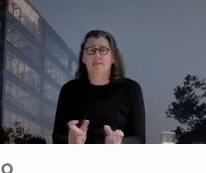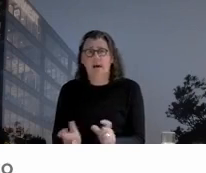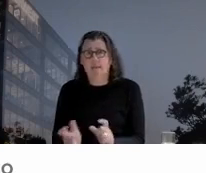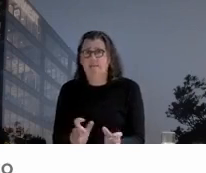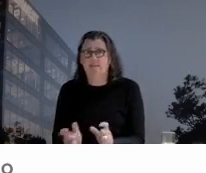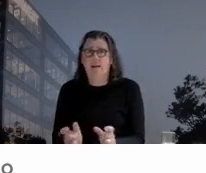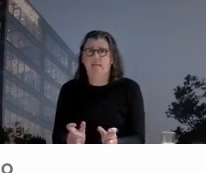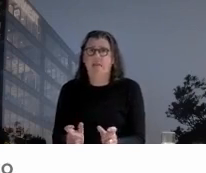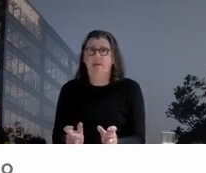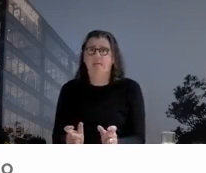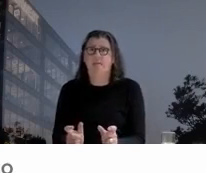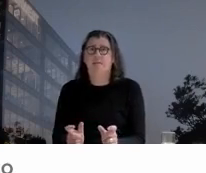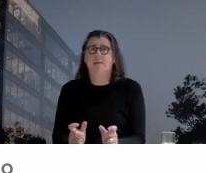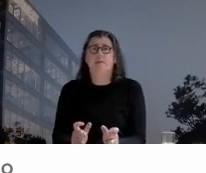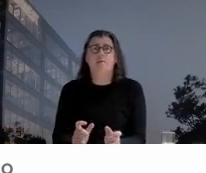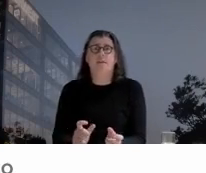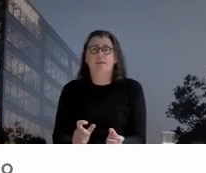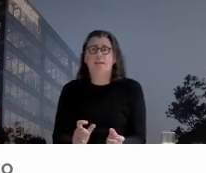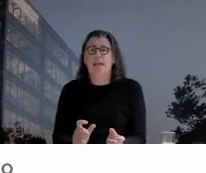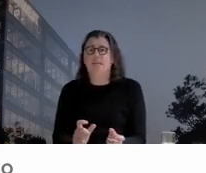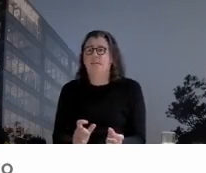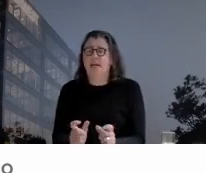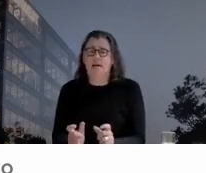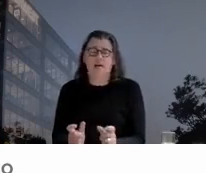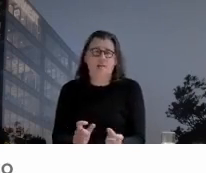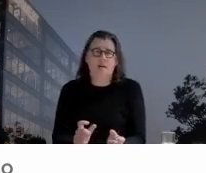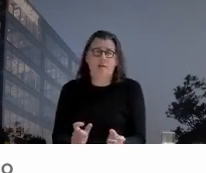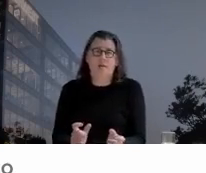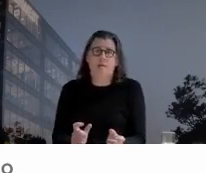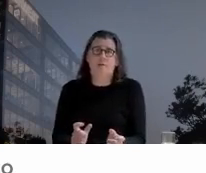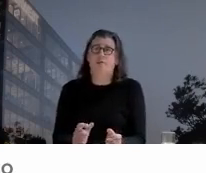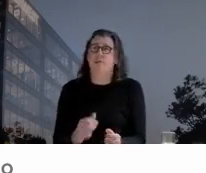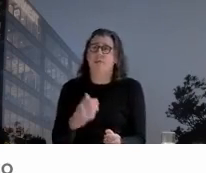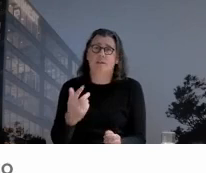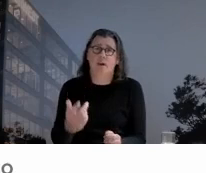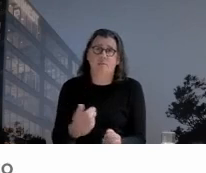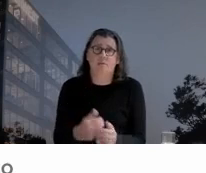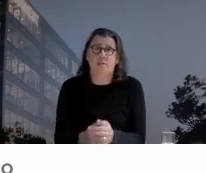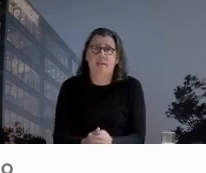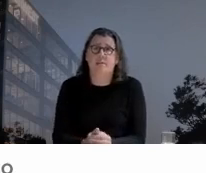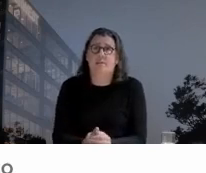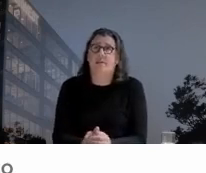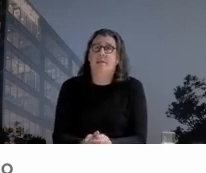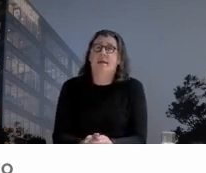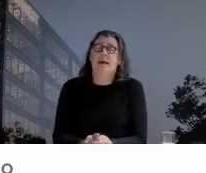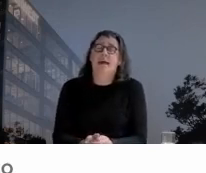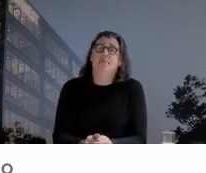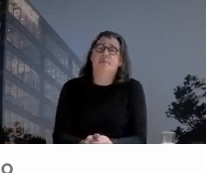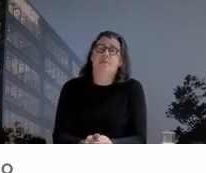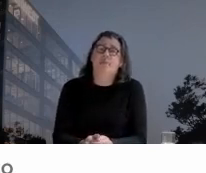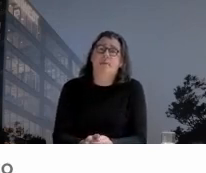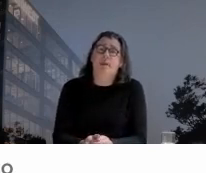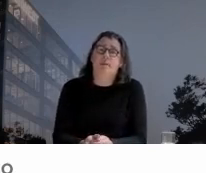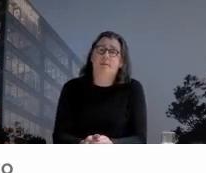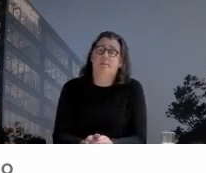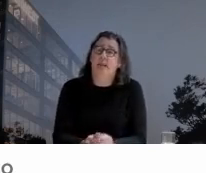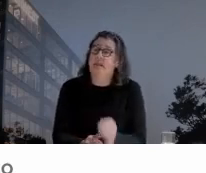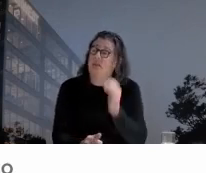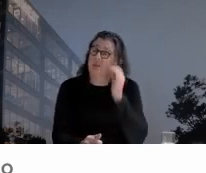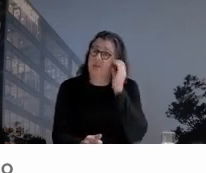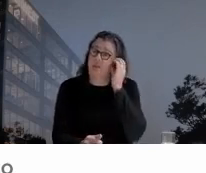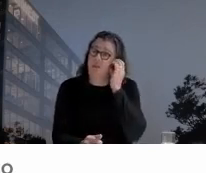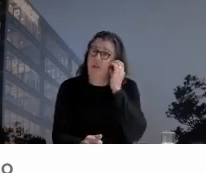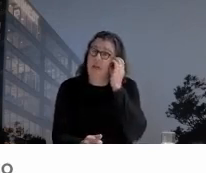glass. The balancing factor there is we need to get to daylight autonomy numbers. Green Star would suggest specific numbers